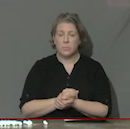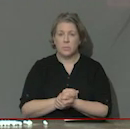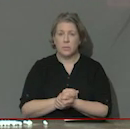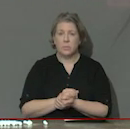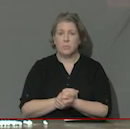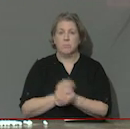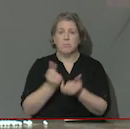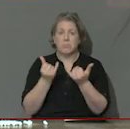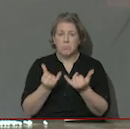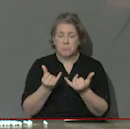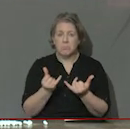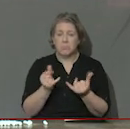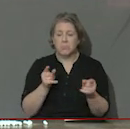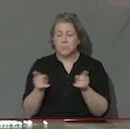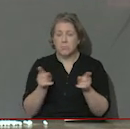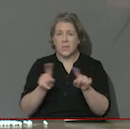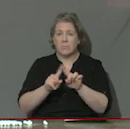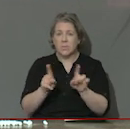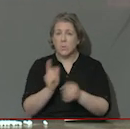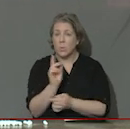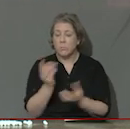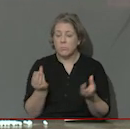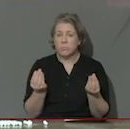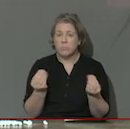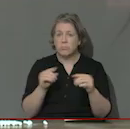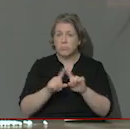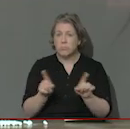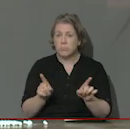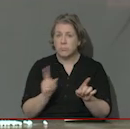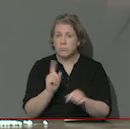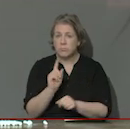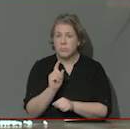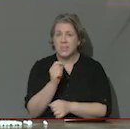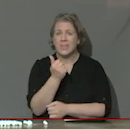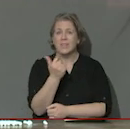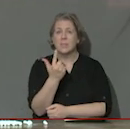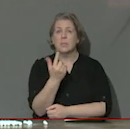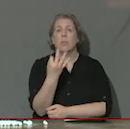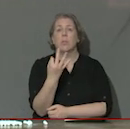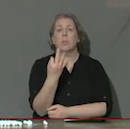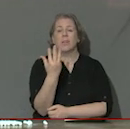And now the difference between those two figures is